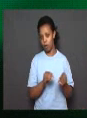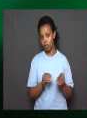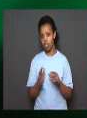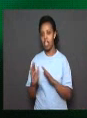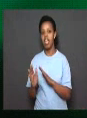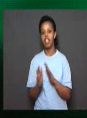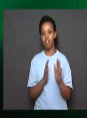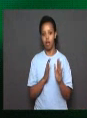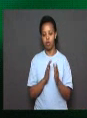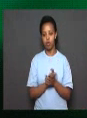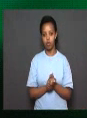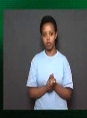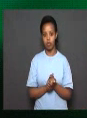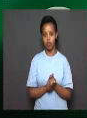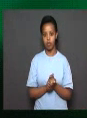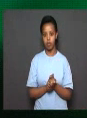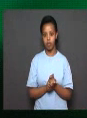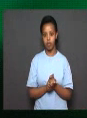Students, let's get ready.